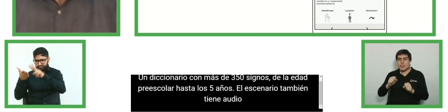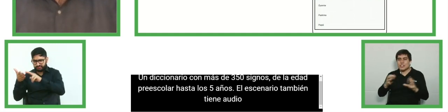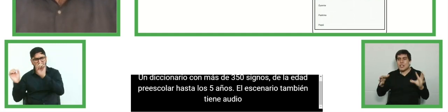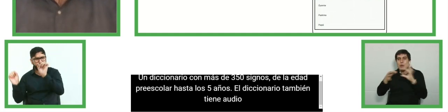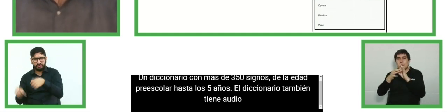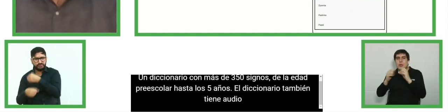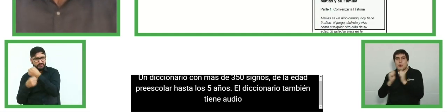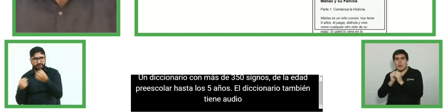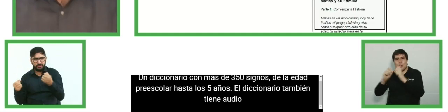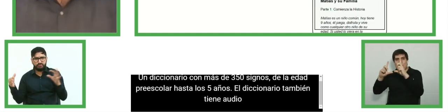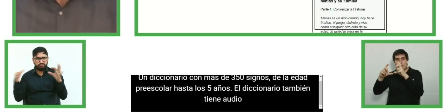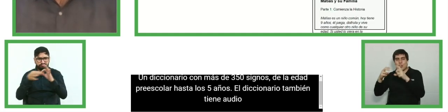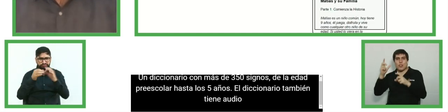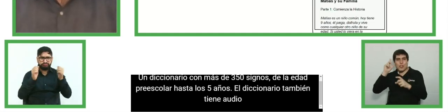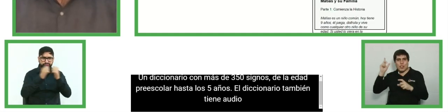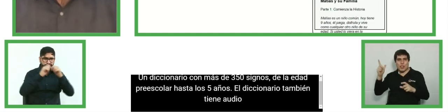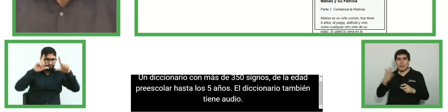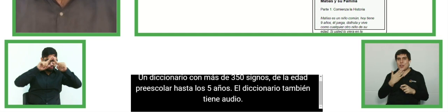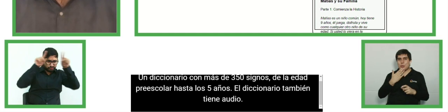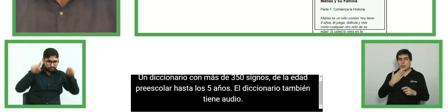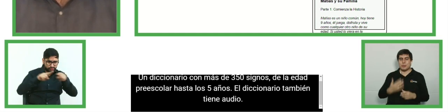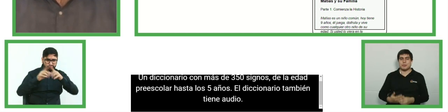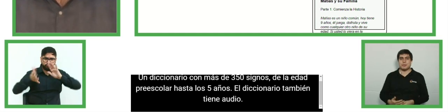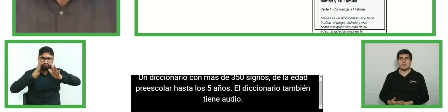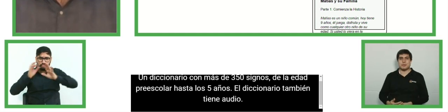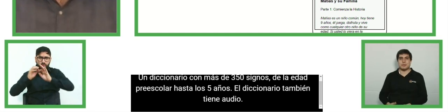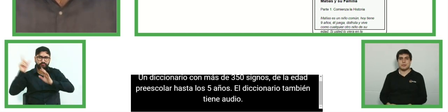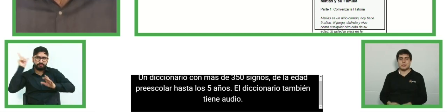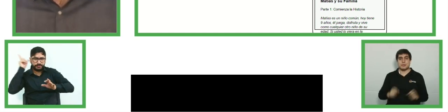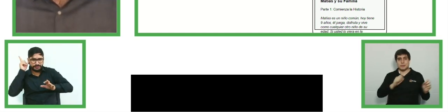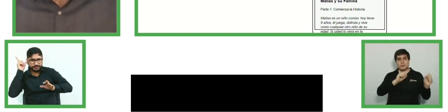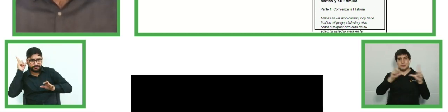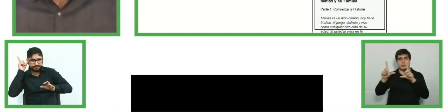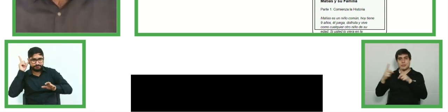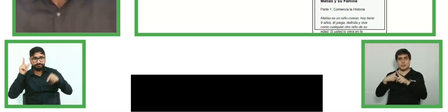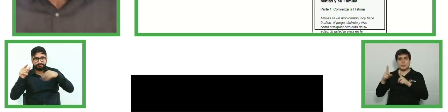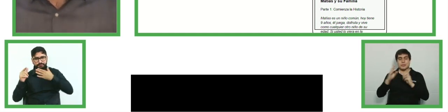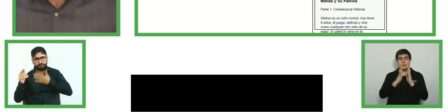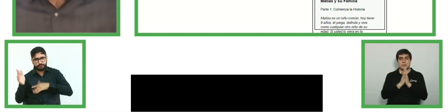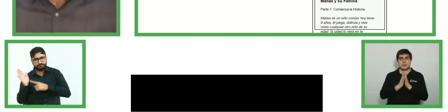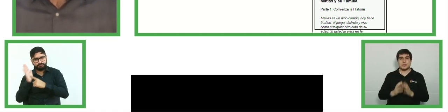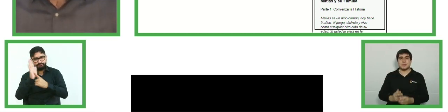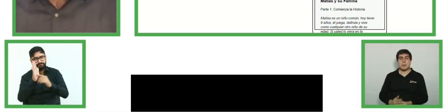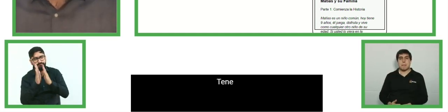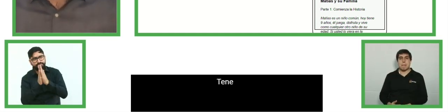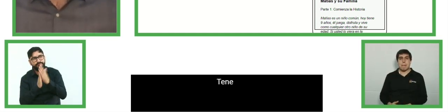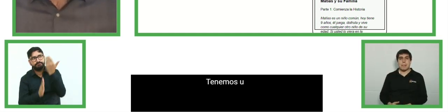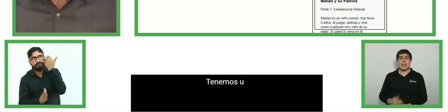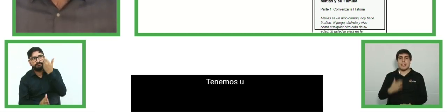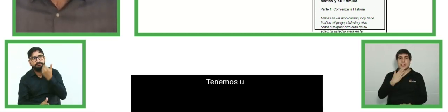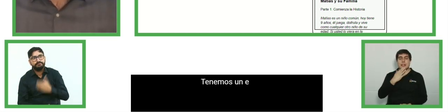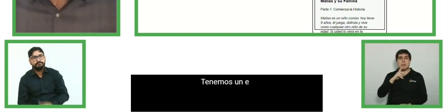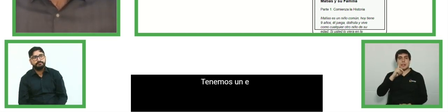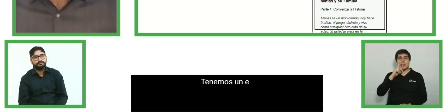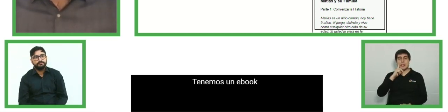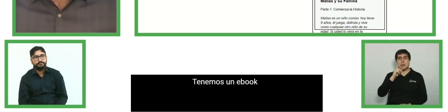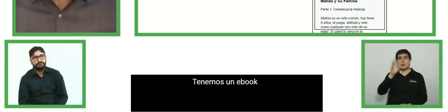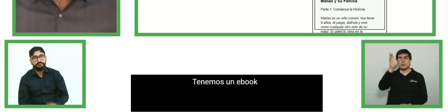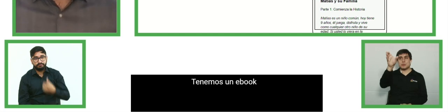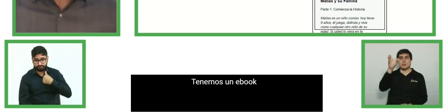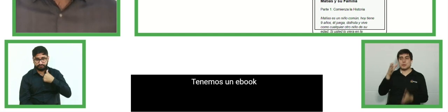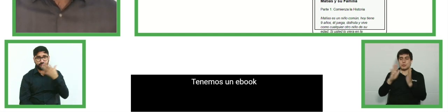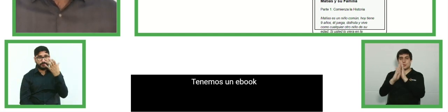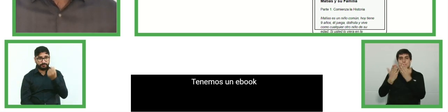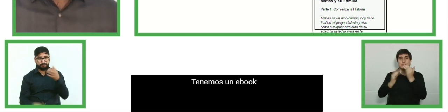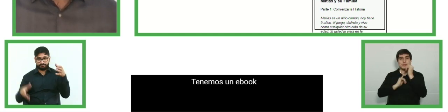We have an ebook. This is actually a book that was developed by the Chilean government, and it follows